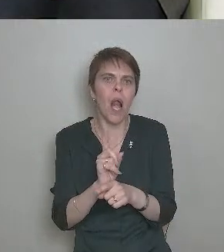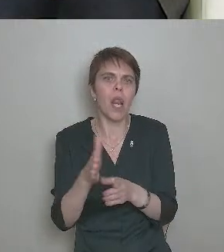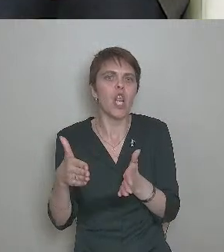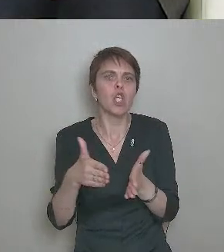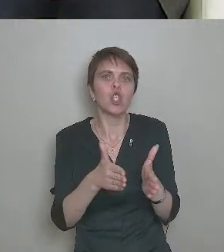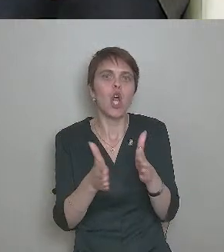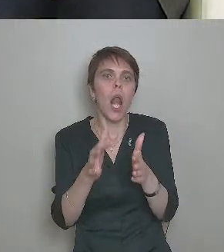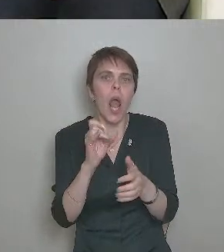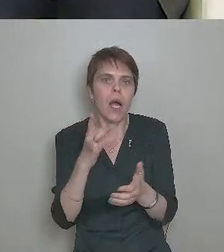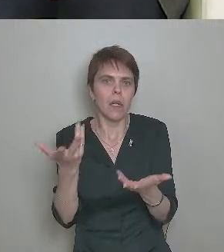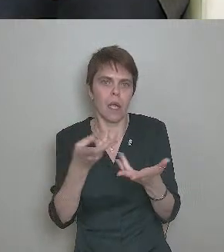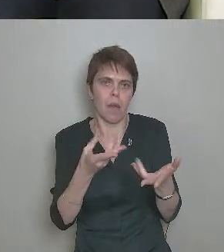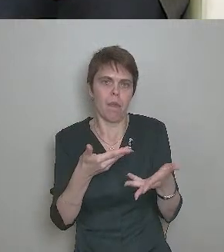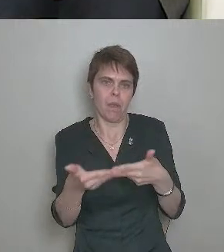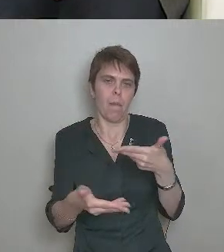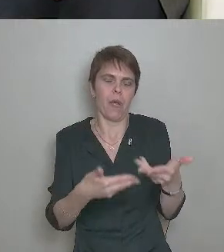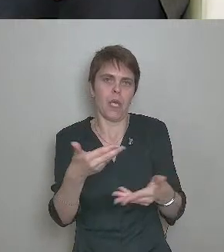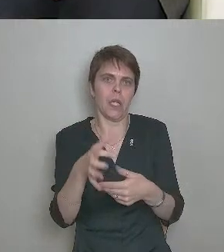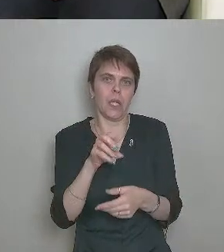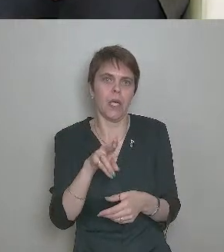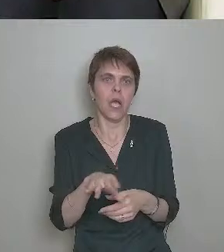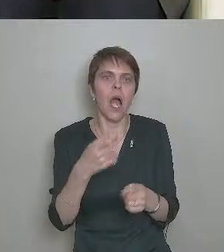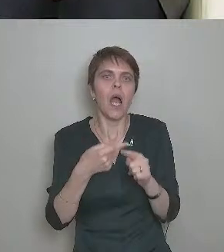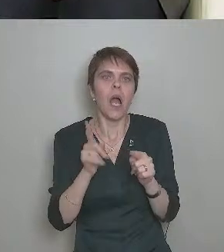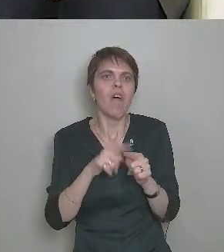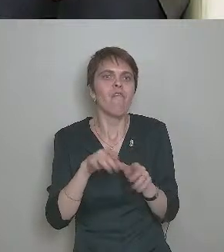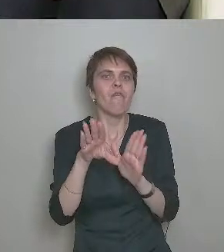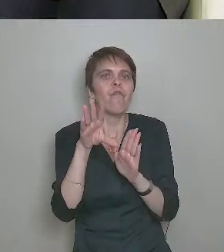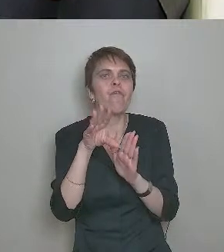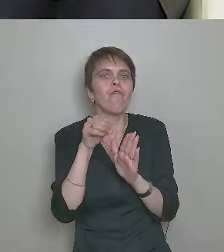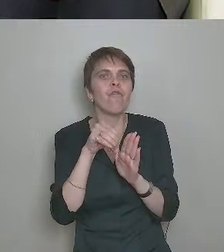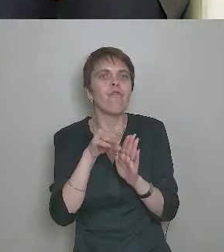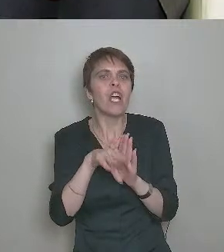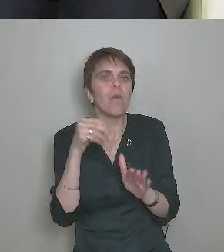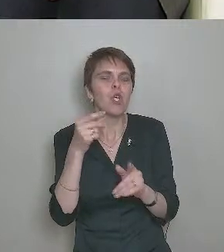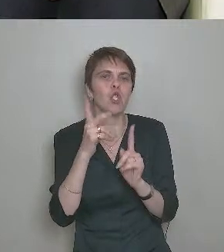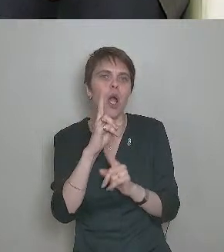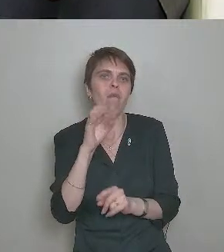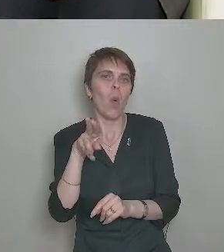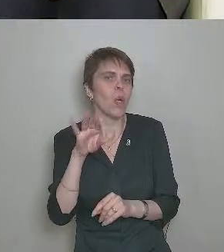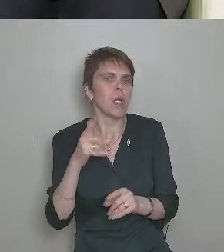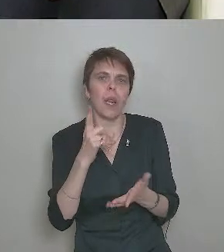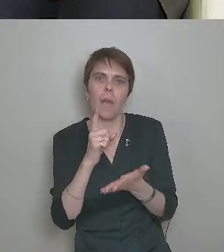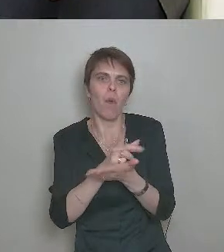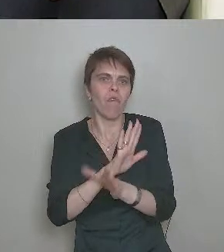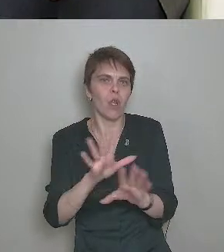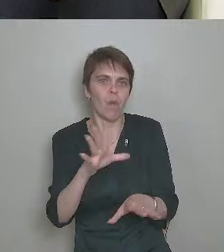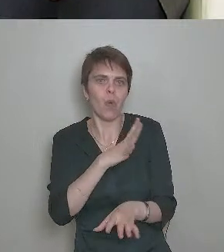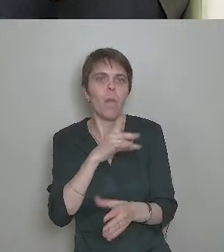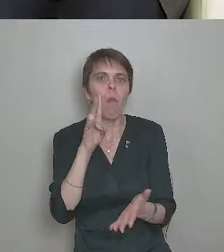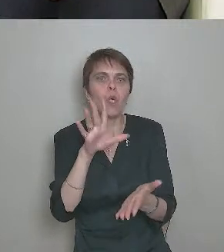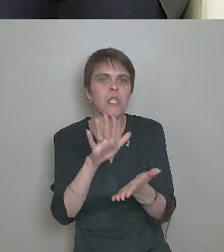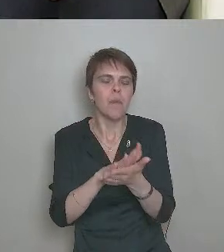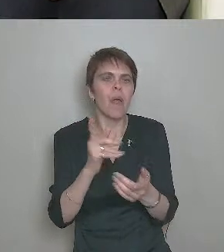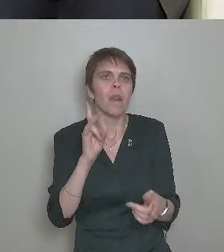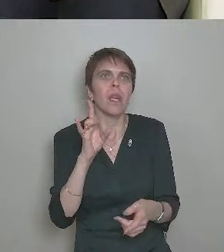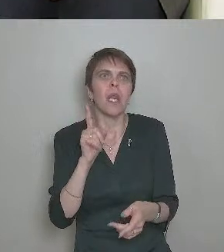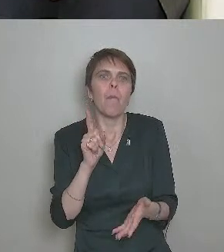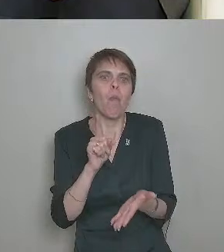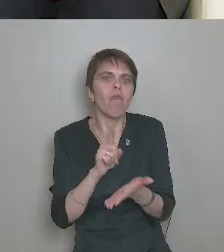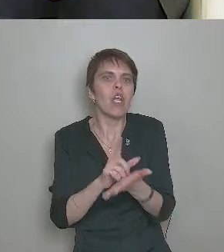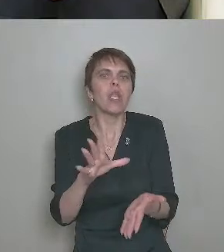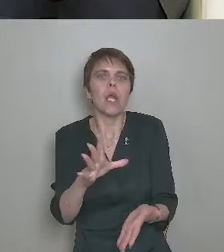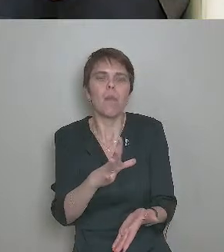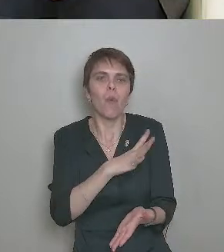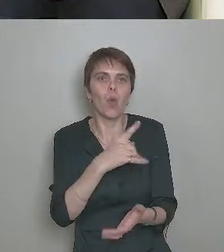finding sufficient number of men willing to work there. Electoral quotas shouldn't be permanent, though.